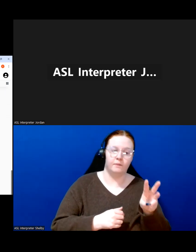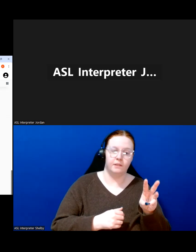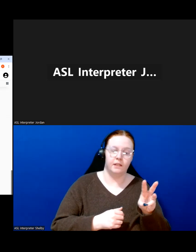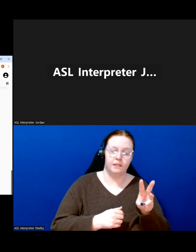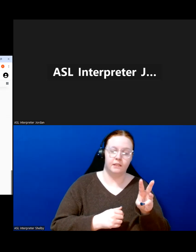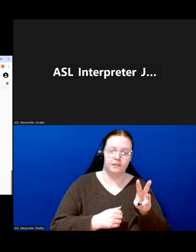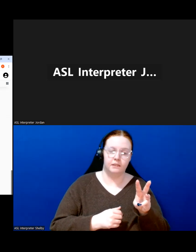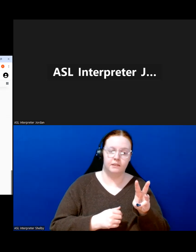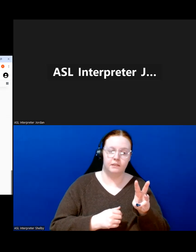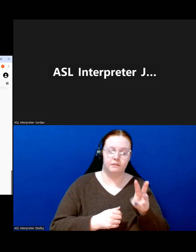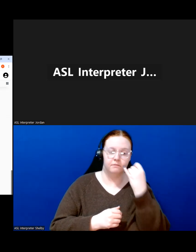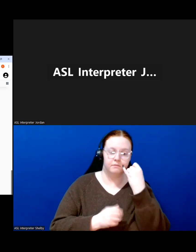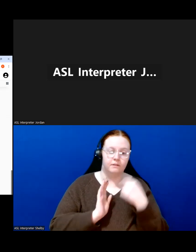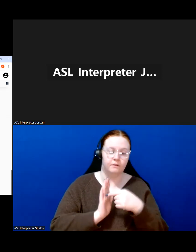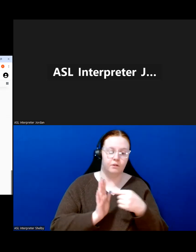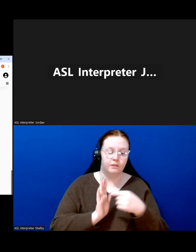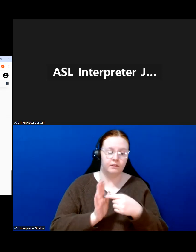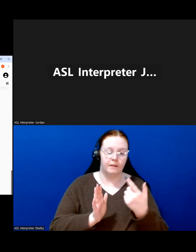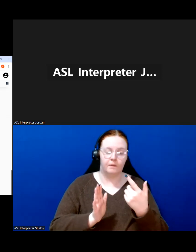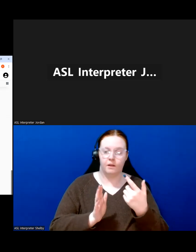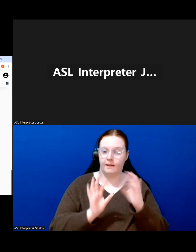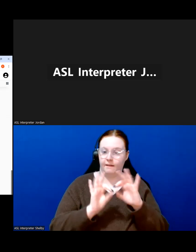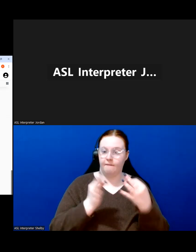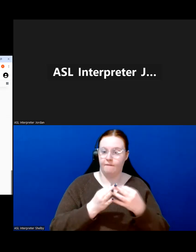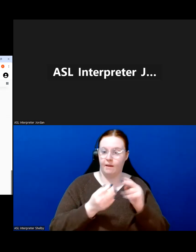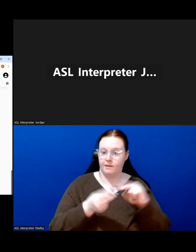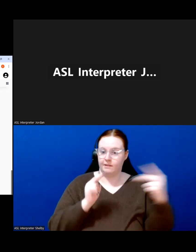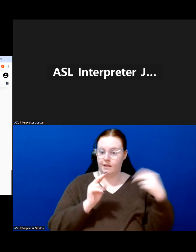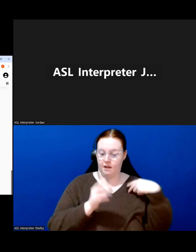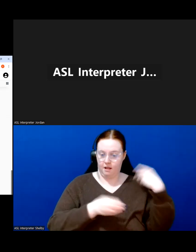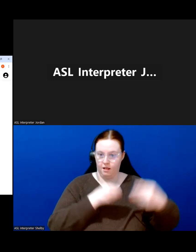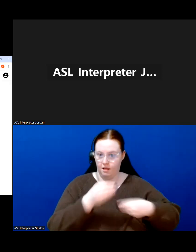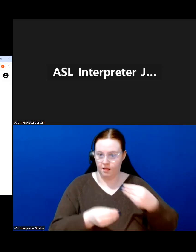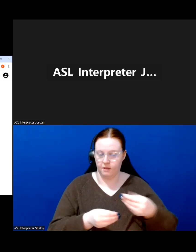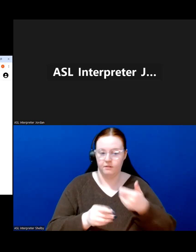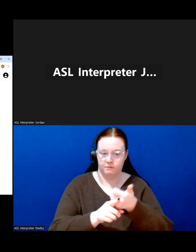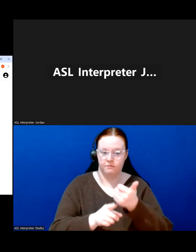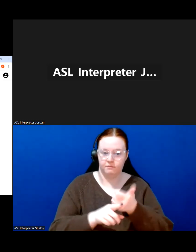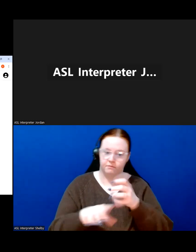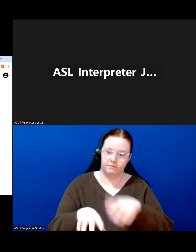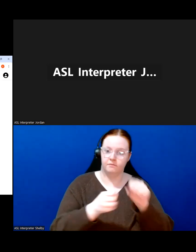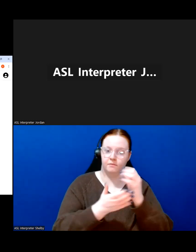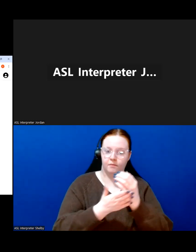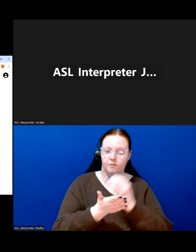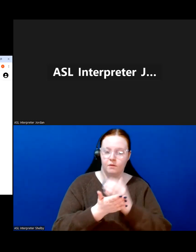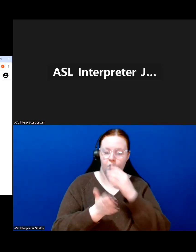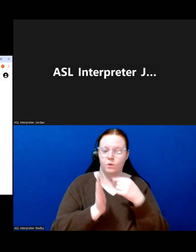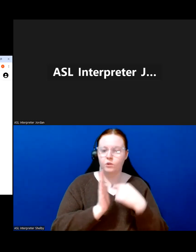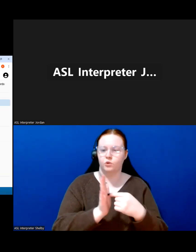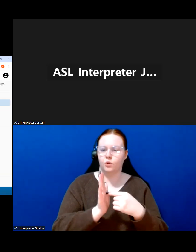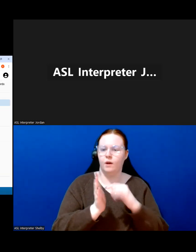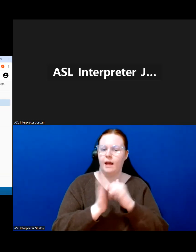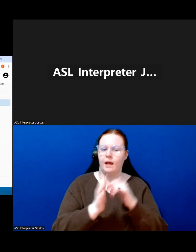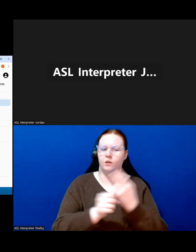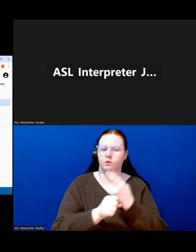a genealogy project for your family, this is a course that you can take that'll show you how to use Family Search, a really popular